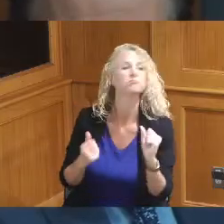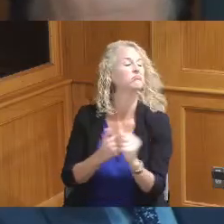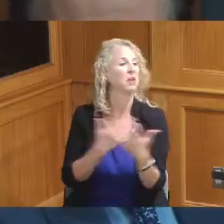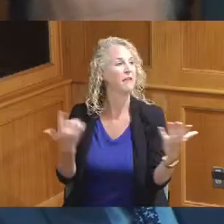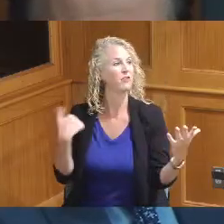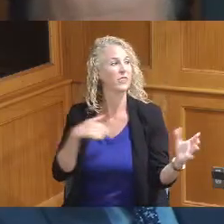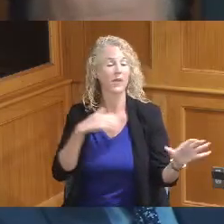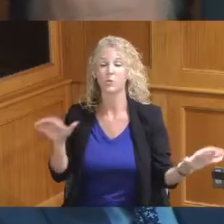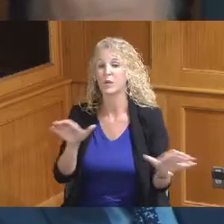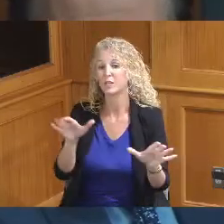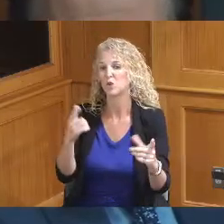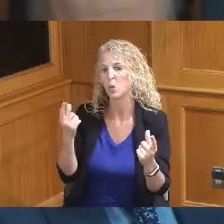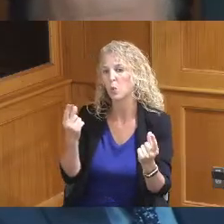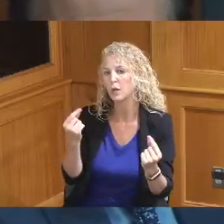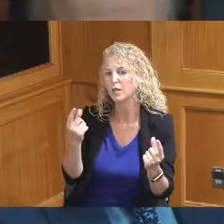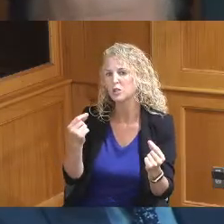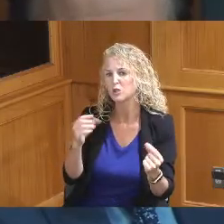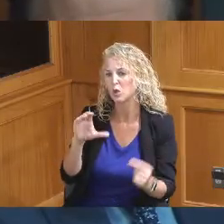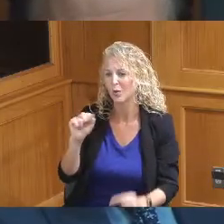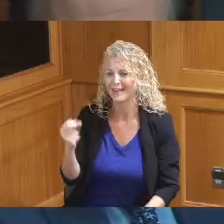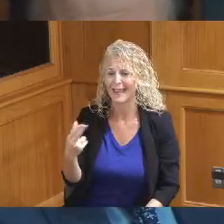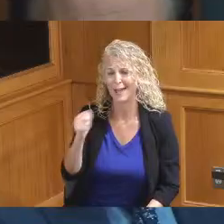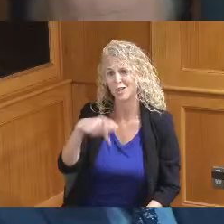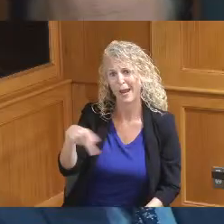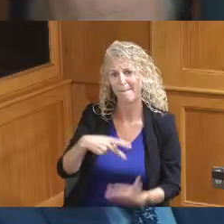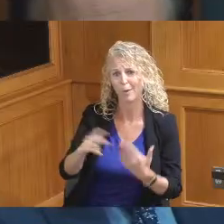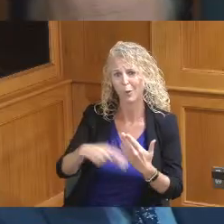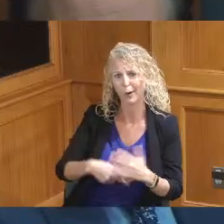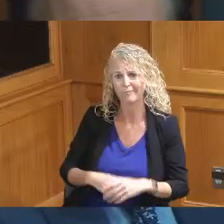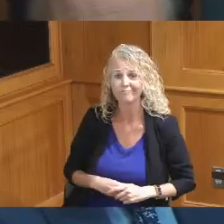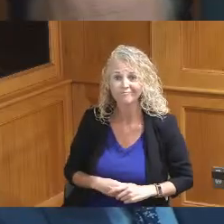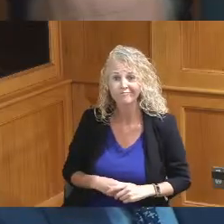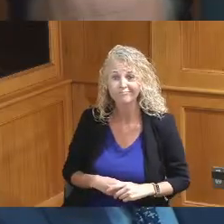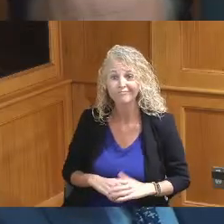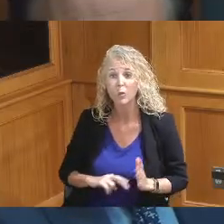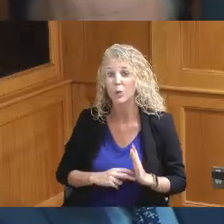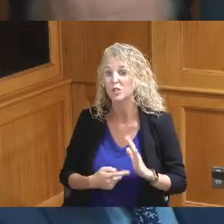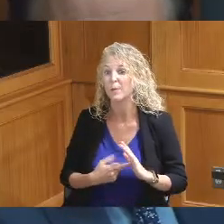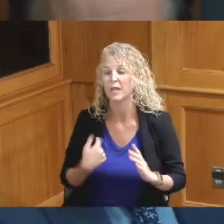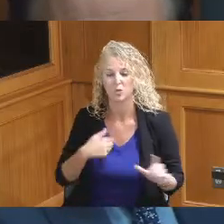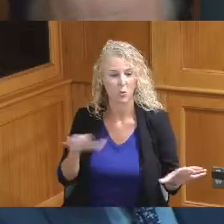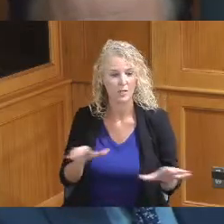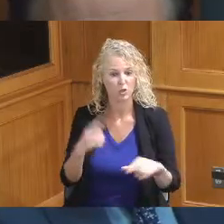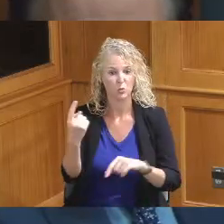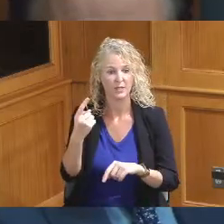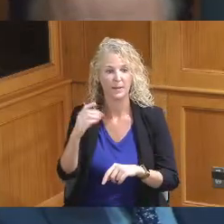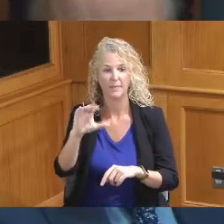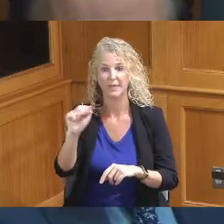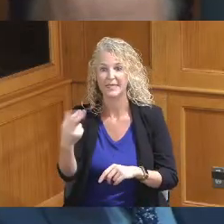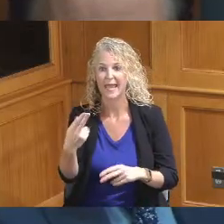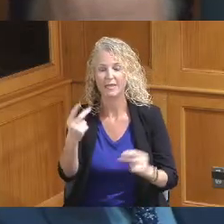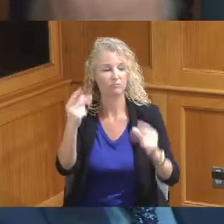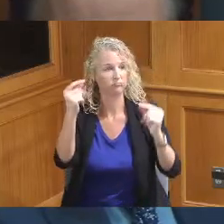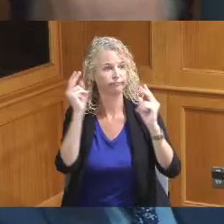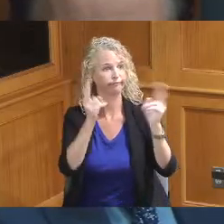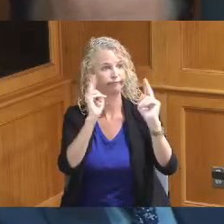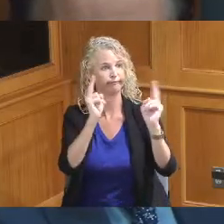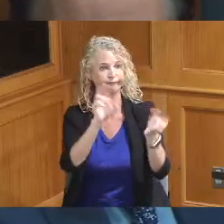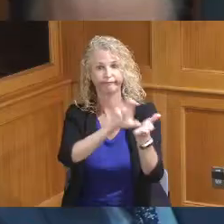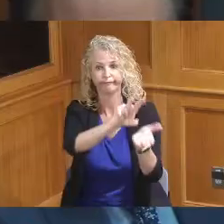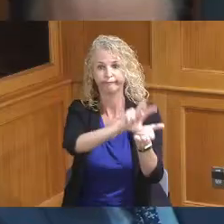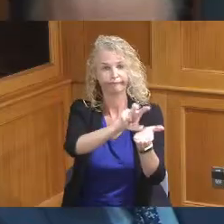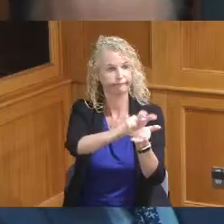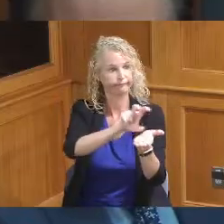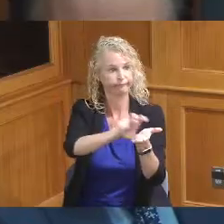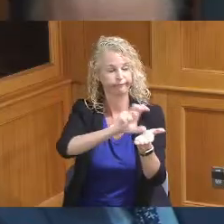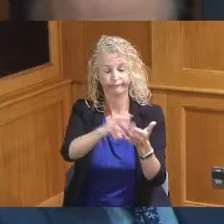on what they call a cash app program. In other words, as soon as we do something, the cash got to hurry up and be put here,